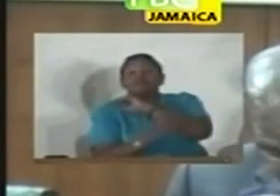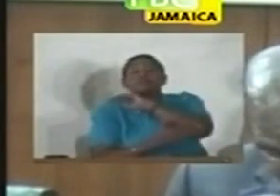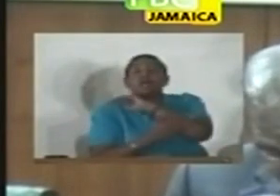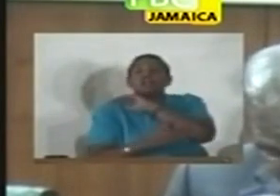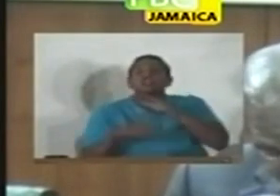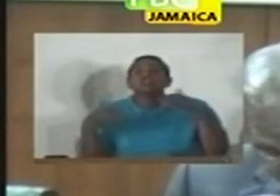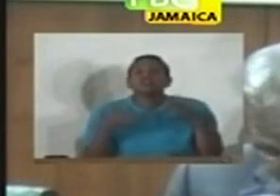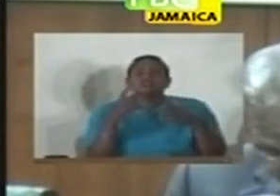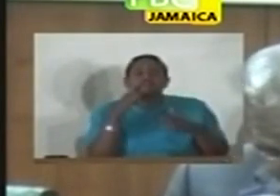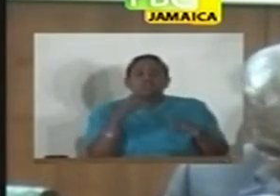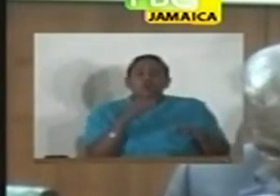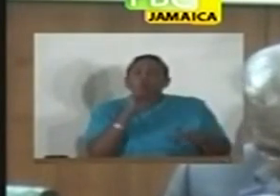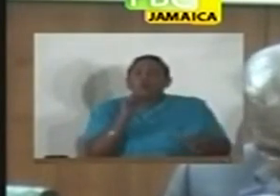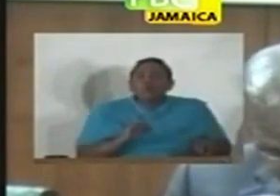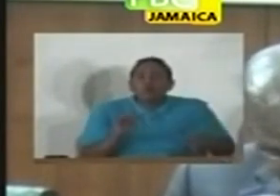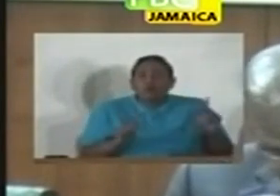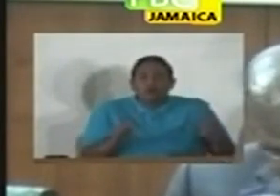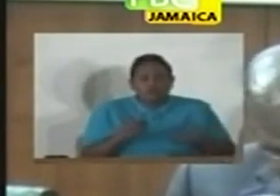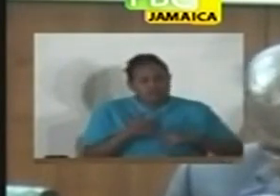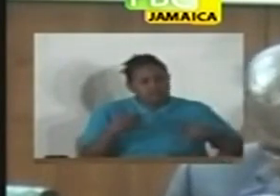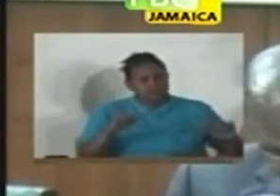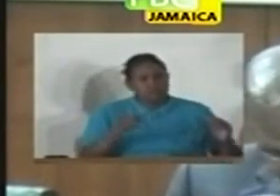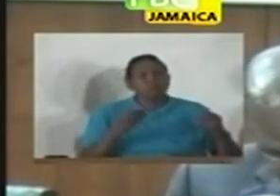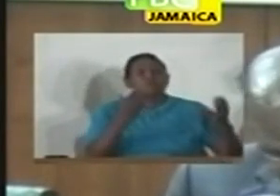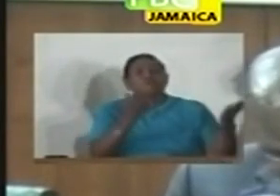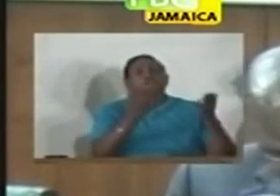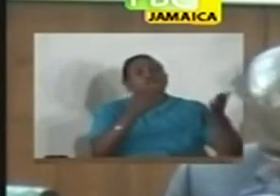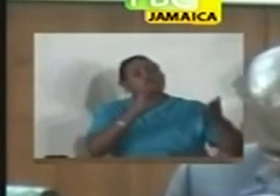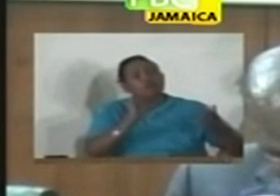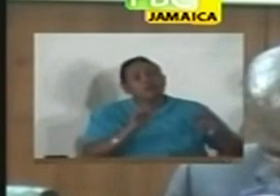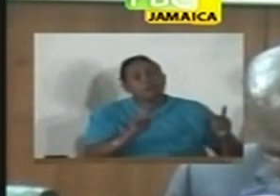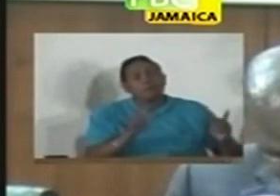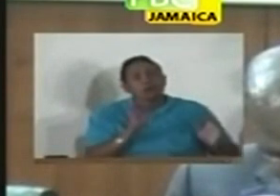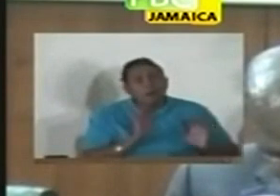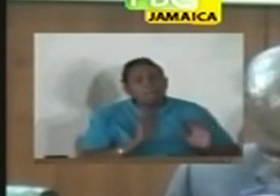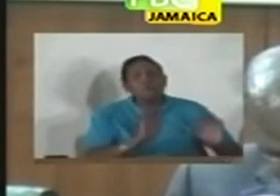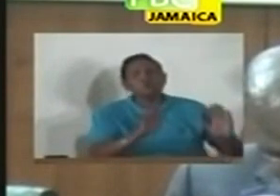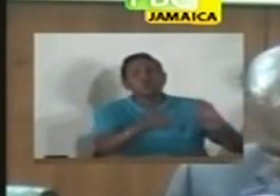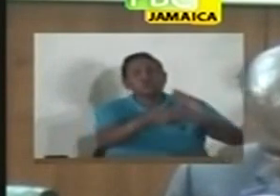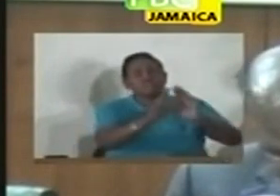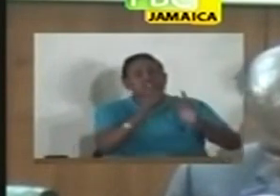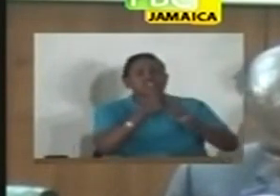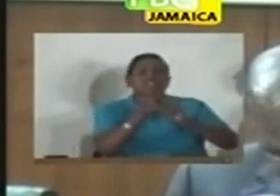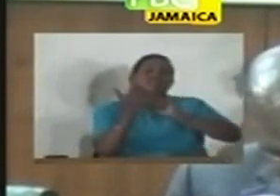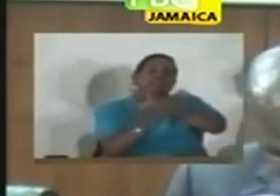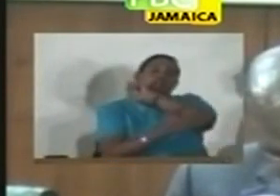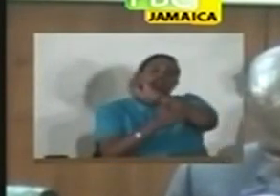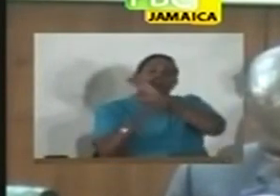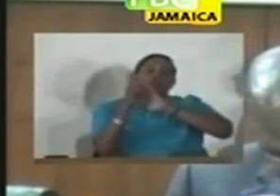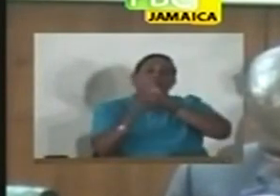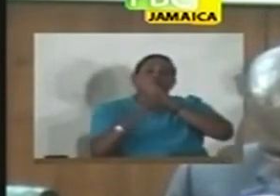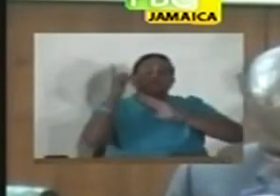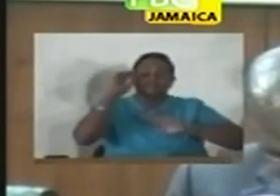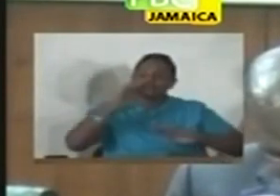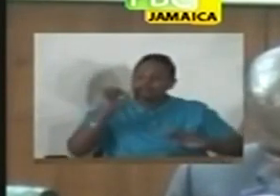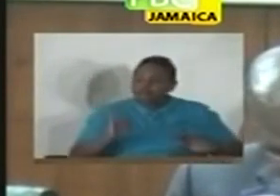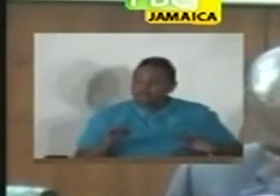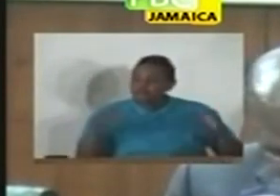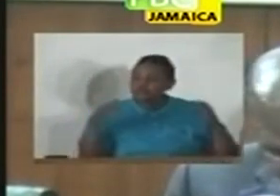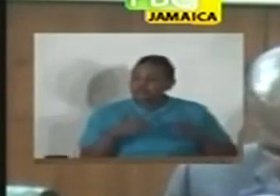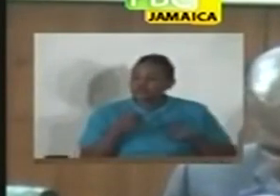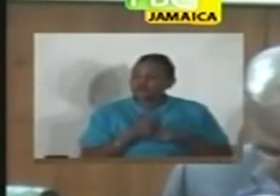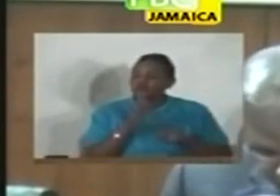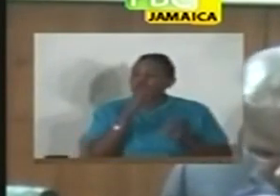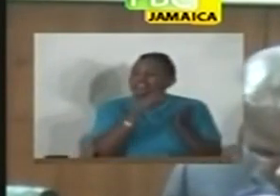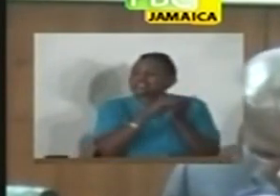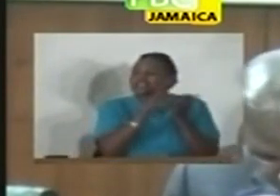Citizens continues to provide services to the elderly and drive the revision of the national policy for senior citizens with the